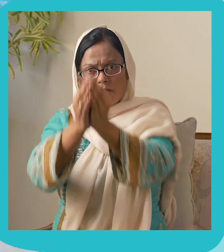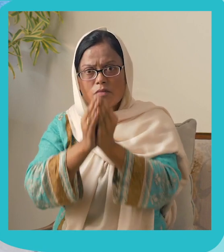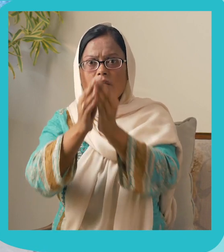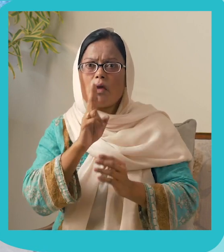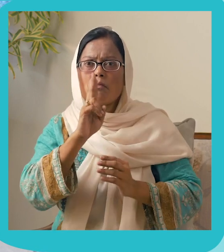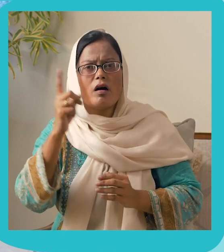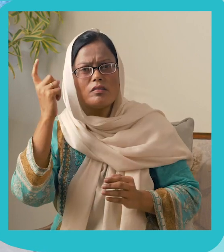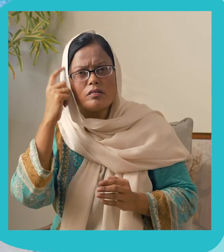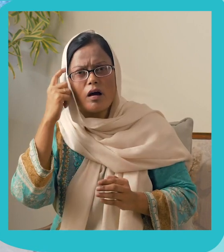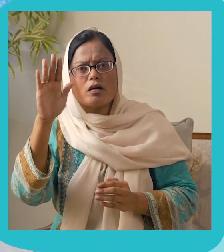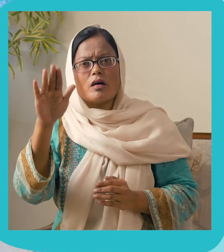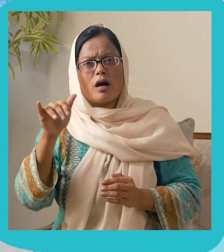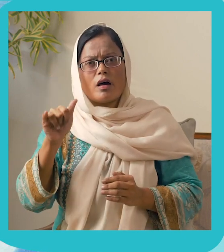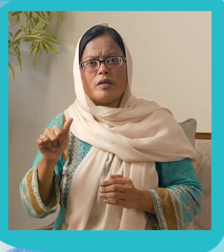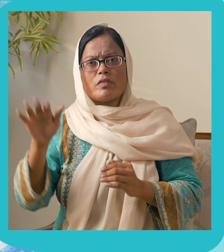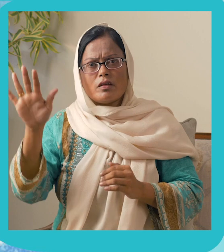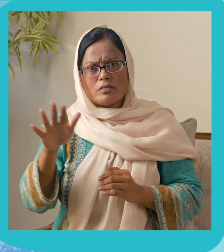morning.